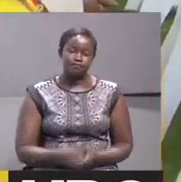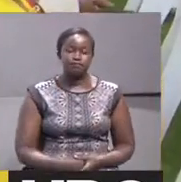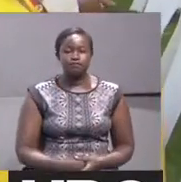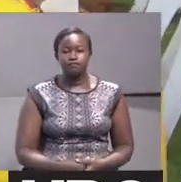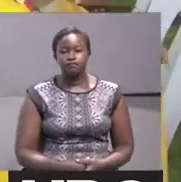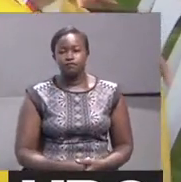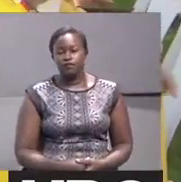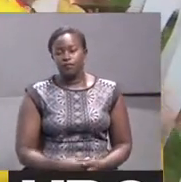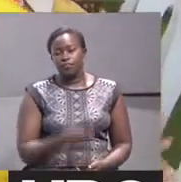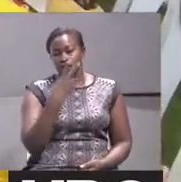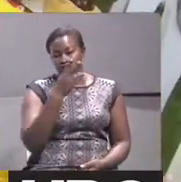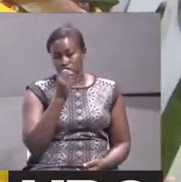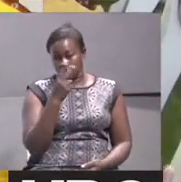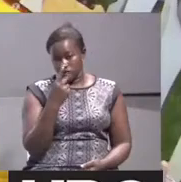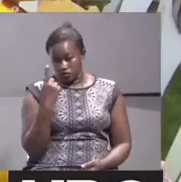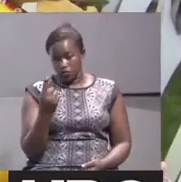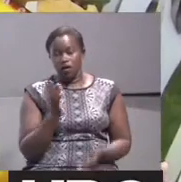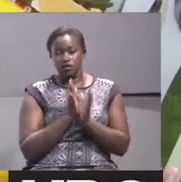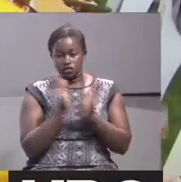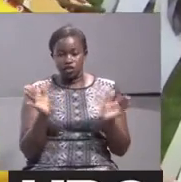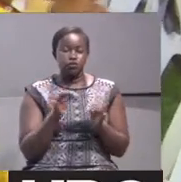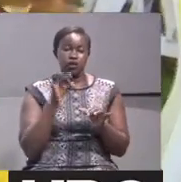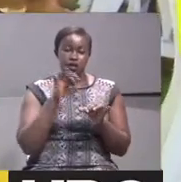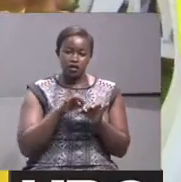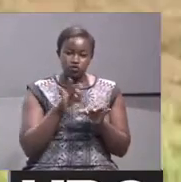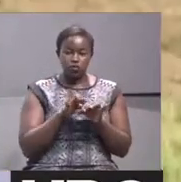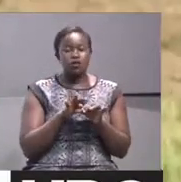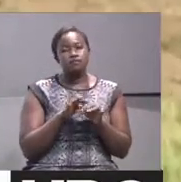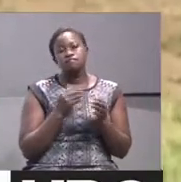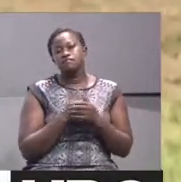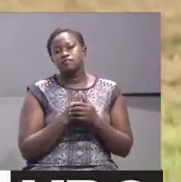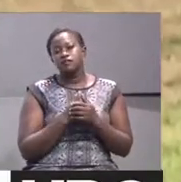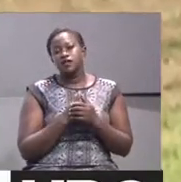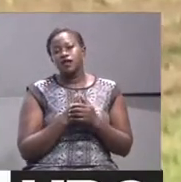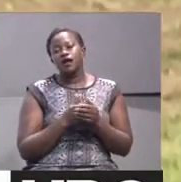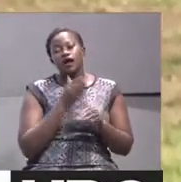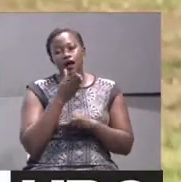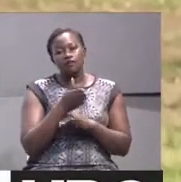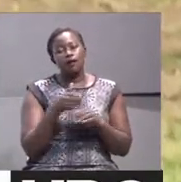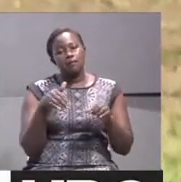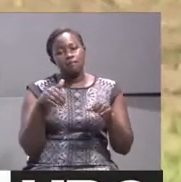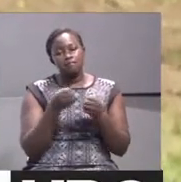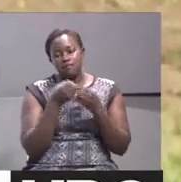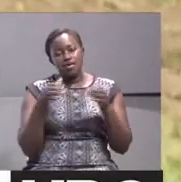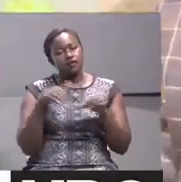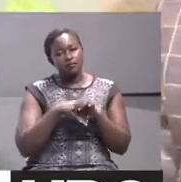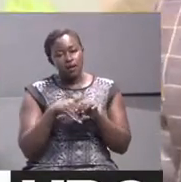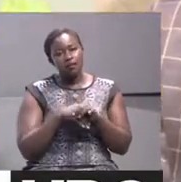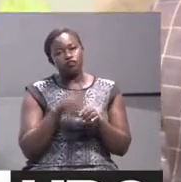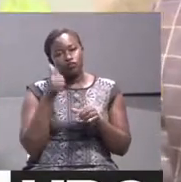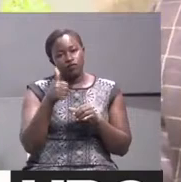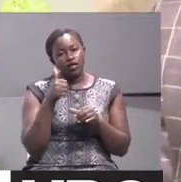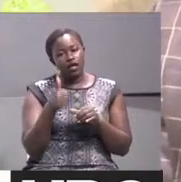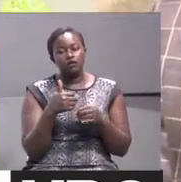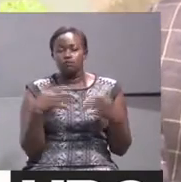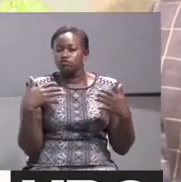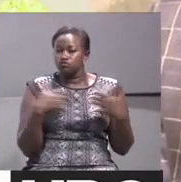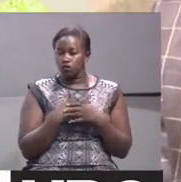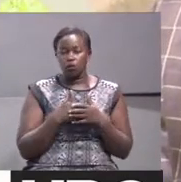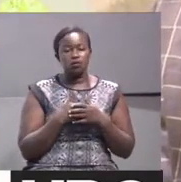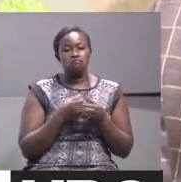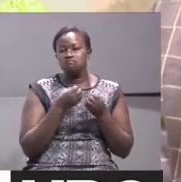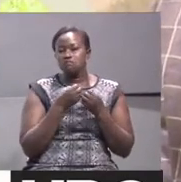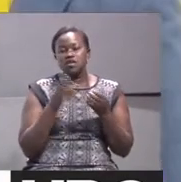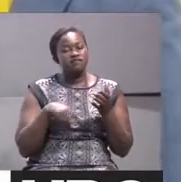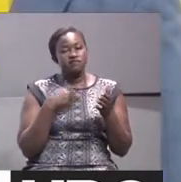The 2021 general elections left many of the ruling National Resistance Movement members in shock after many candidates were defeated.